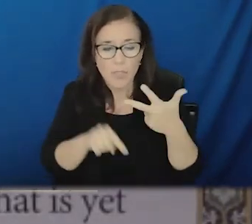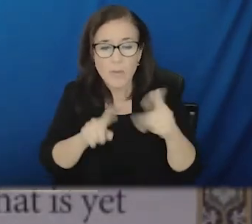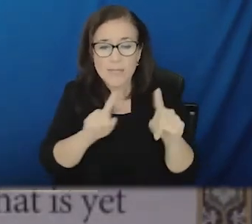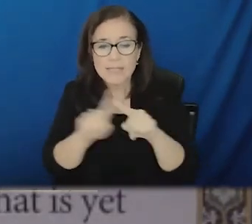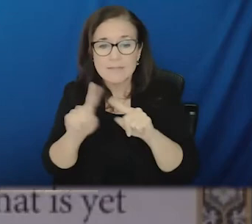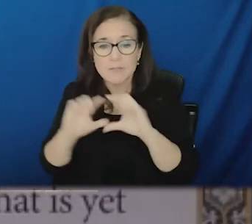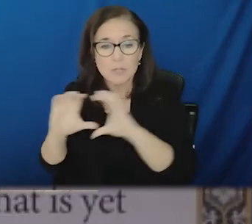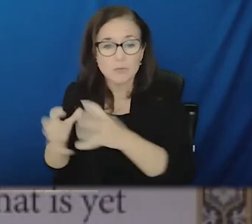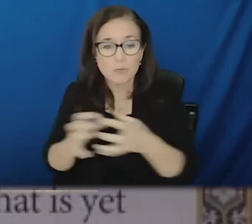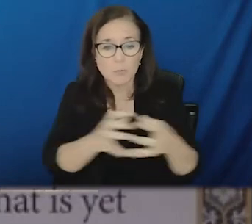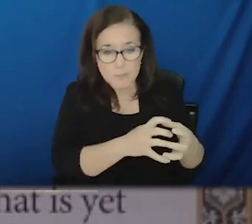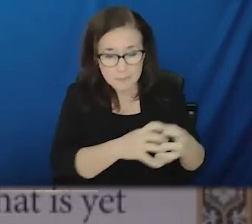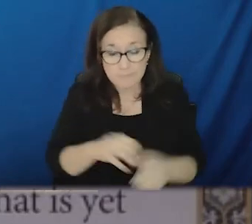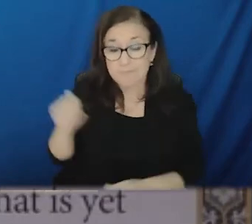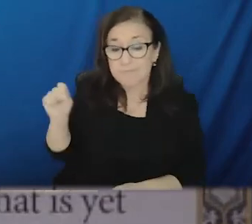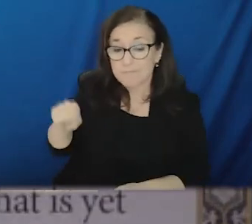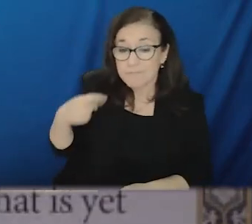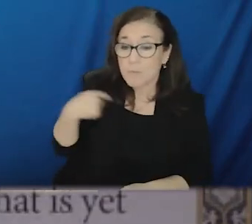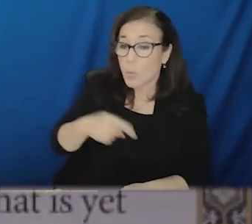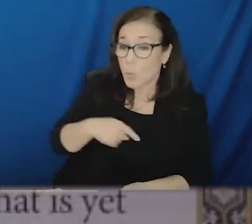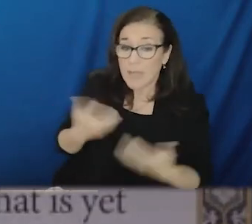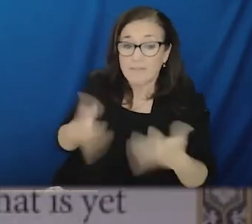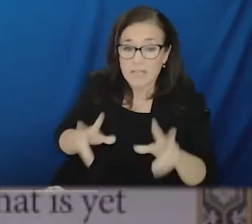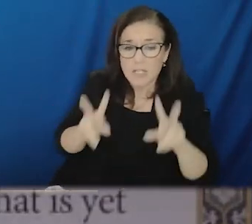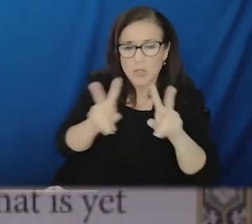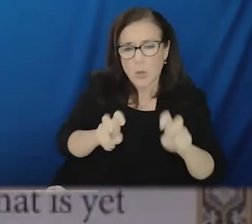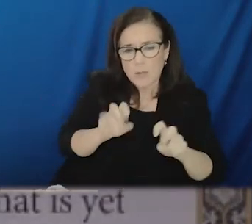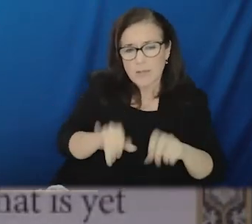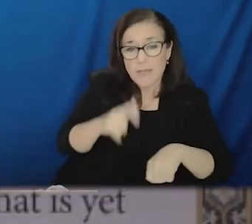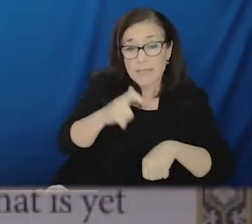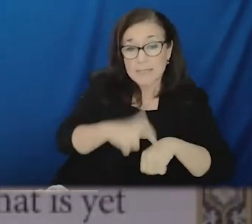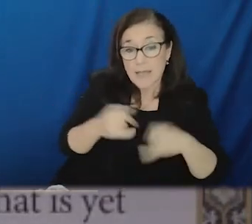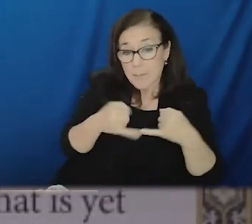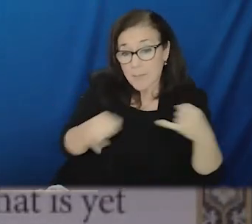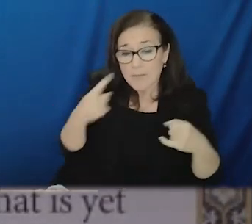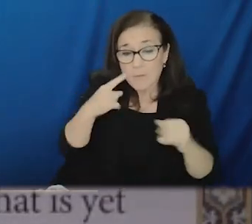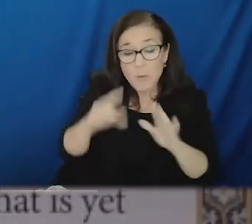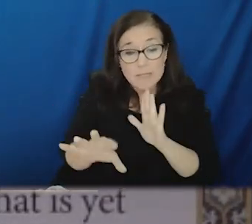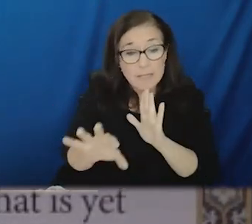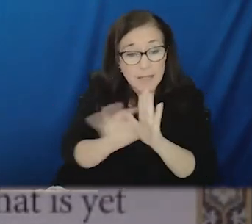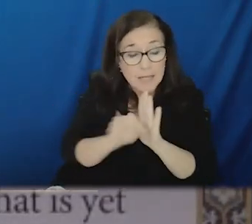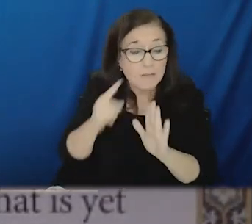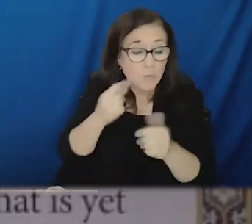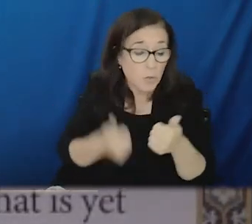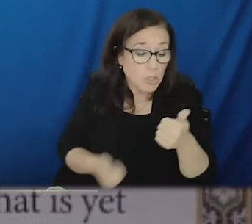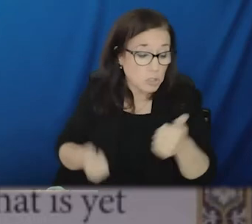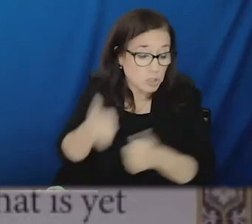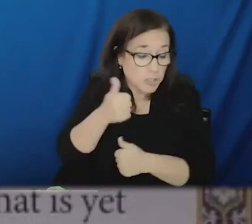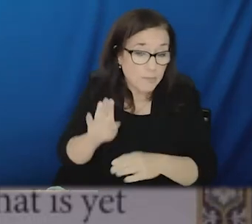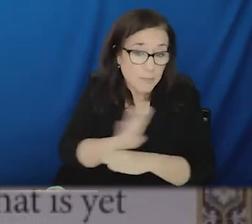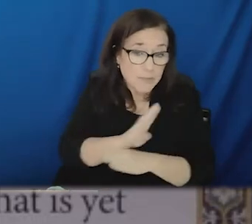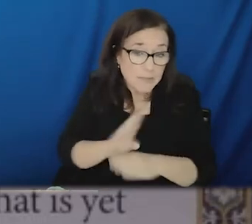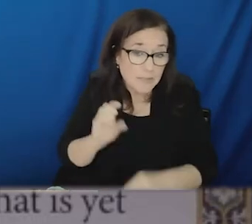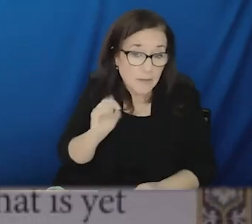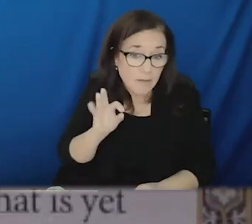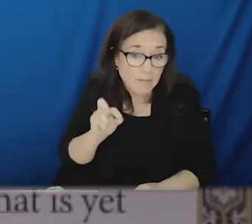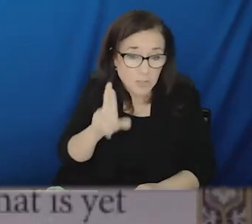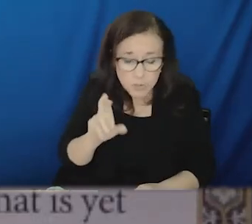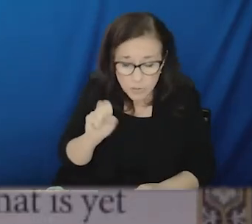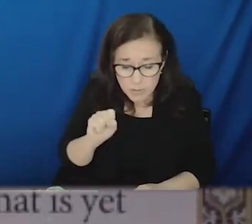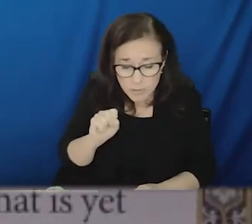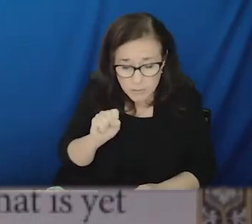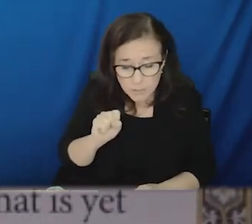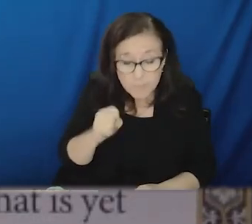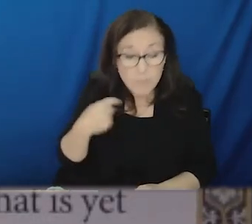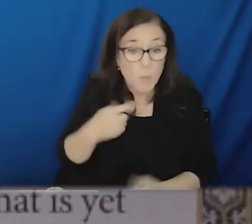so we looked at the timeline for selection of a new chief business officer, given that we want someone that can start as early as